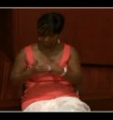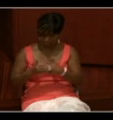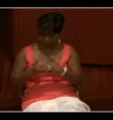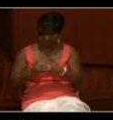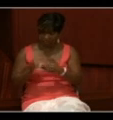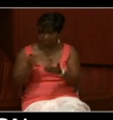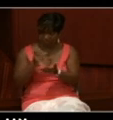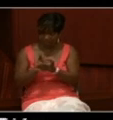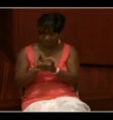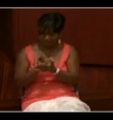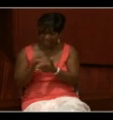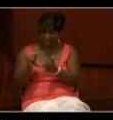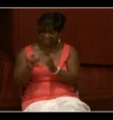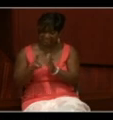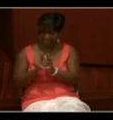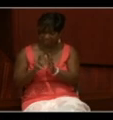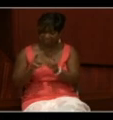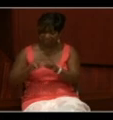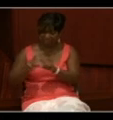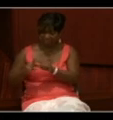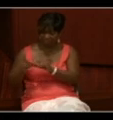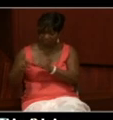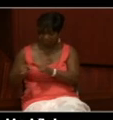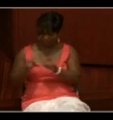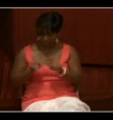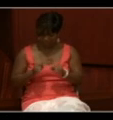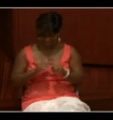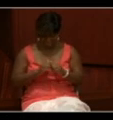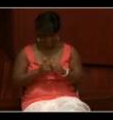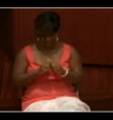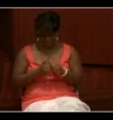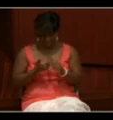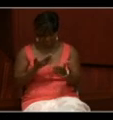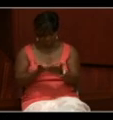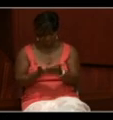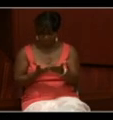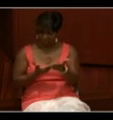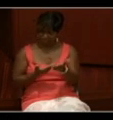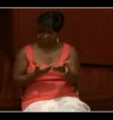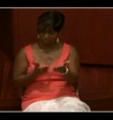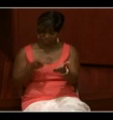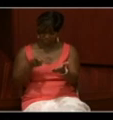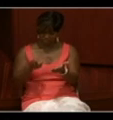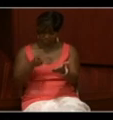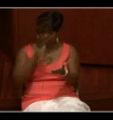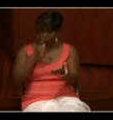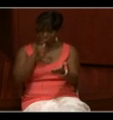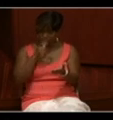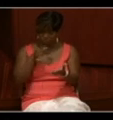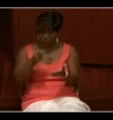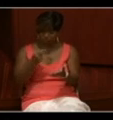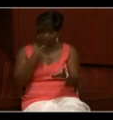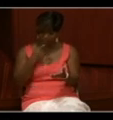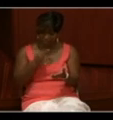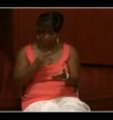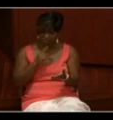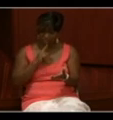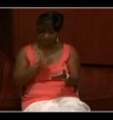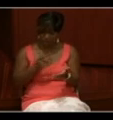of these individuals. So how do you prove that you are who you say that you really